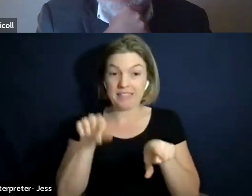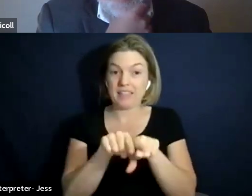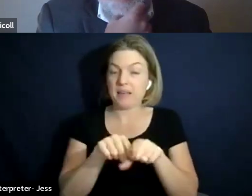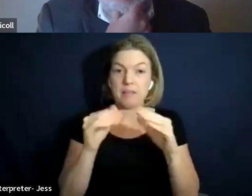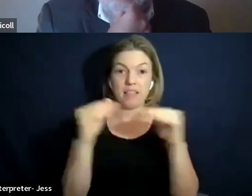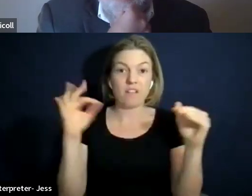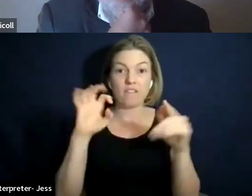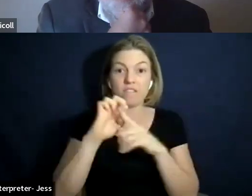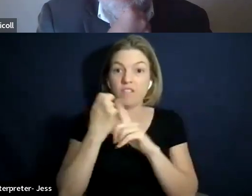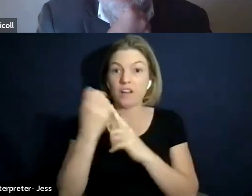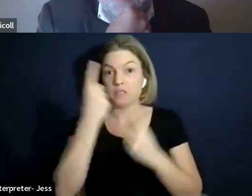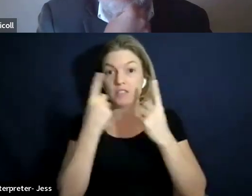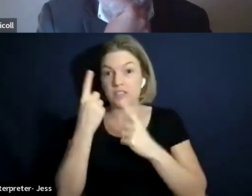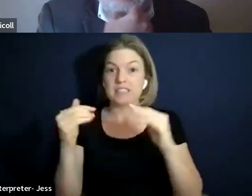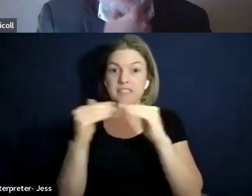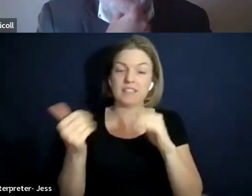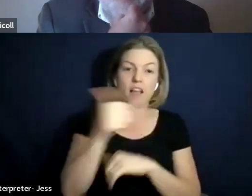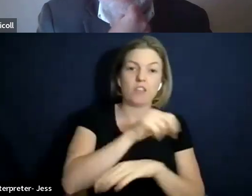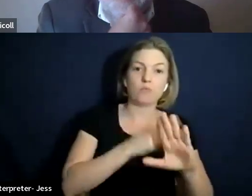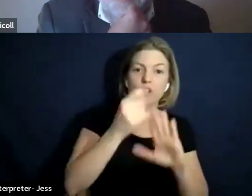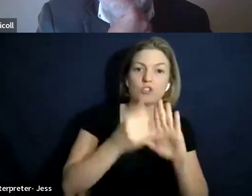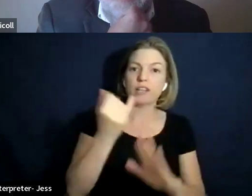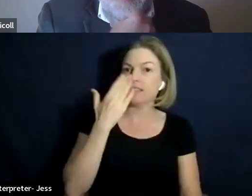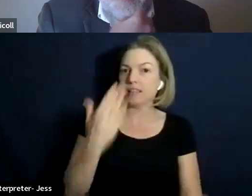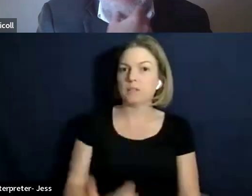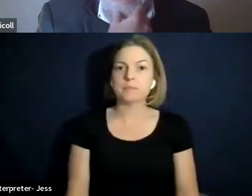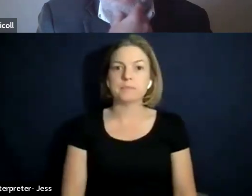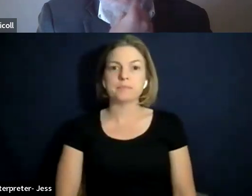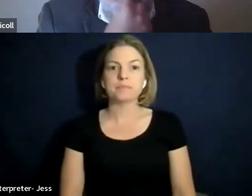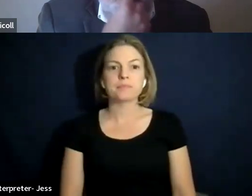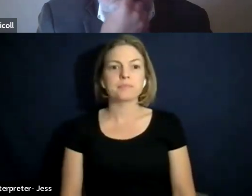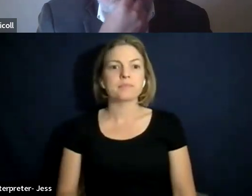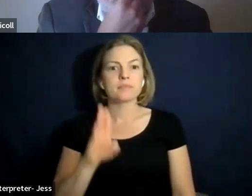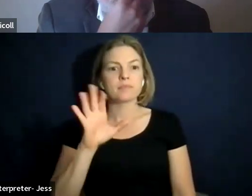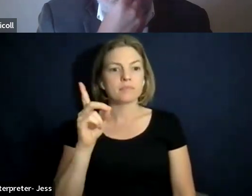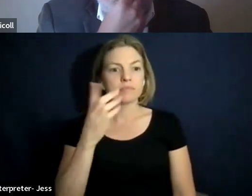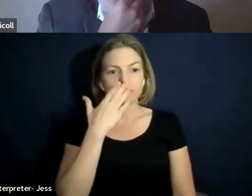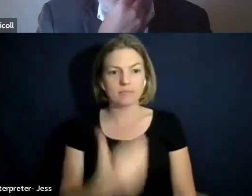stewardship that was met on the other project. Thank you. Thank you.